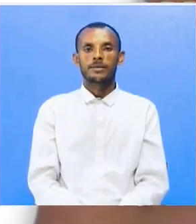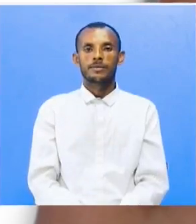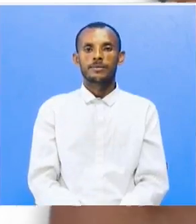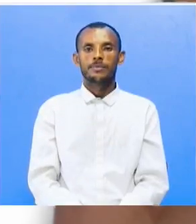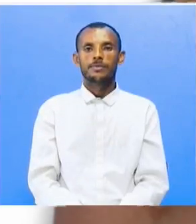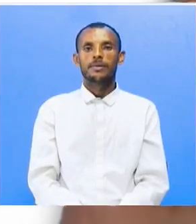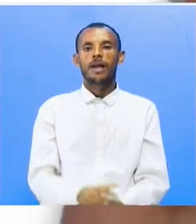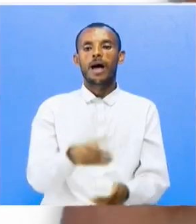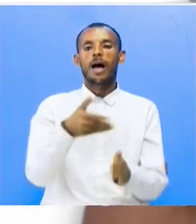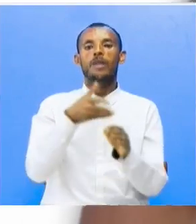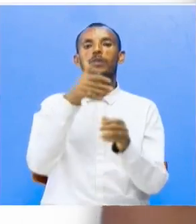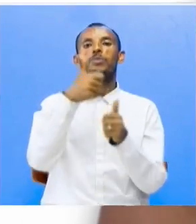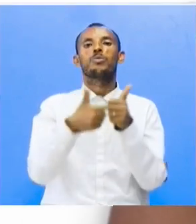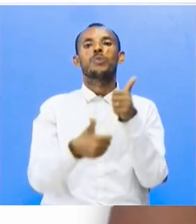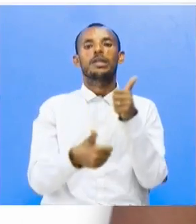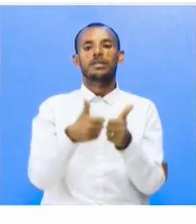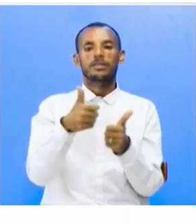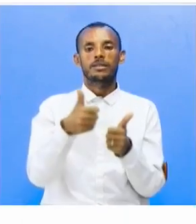at which